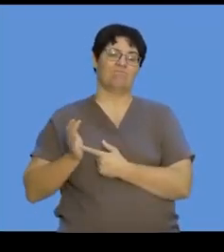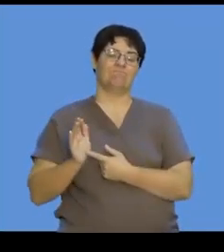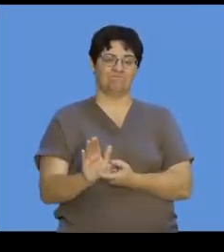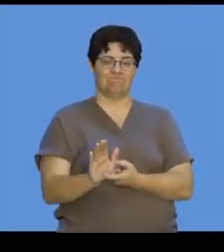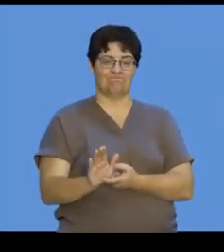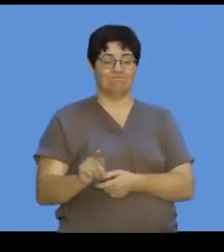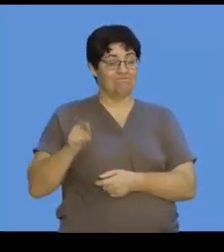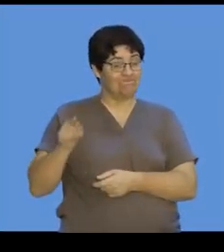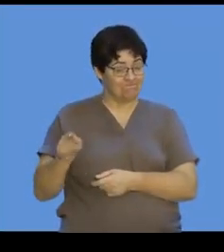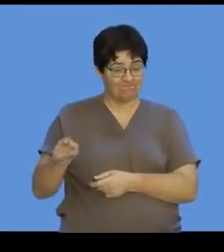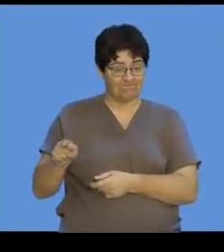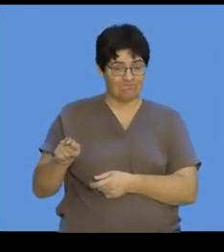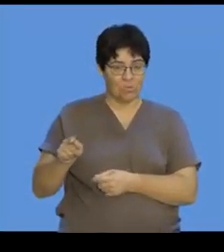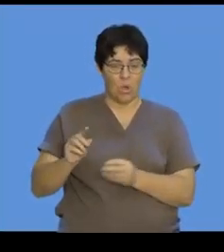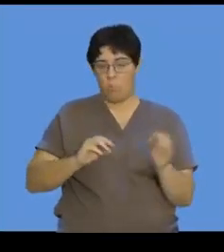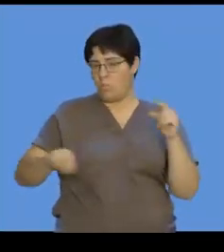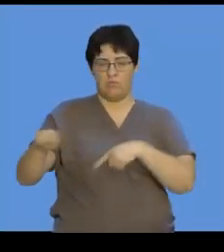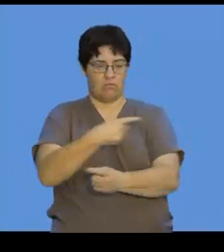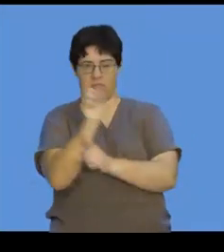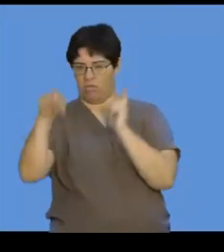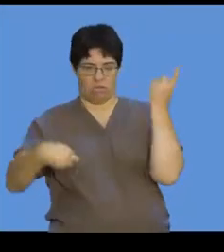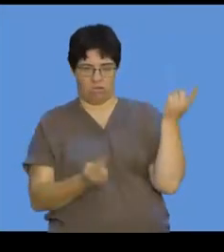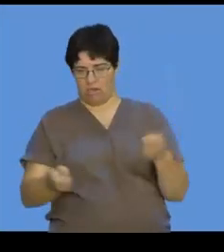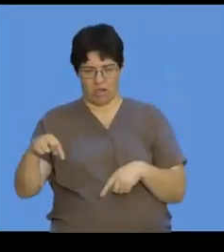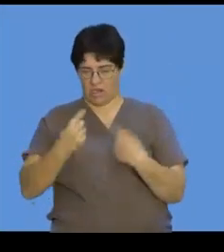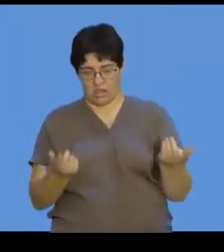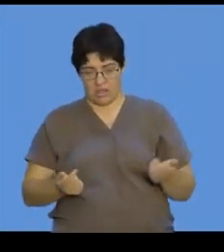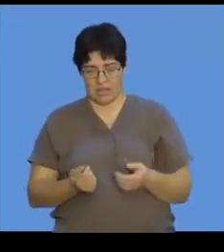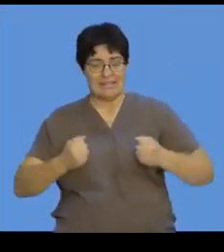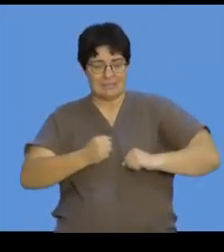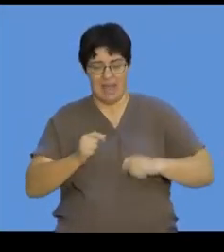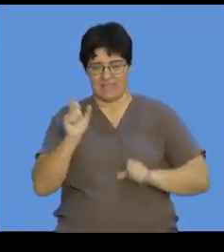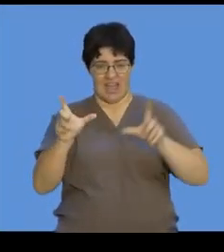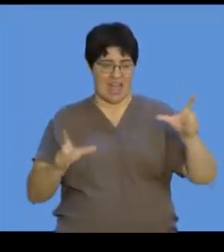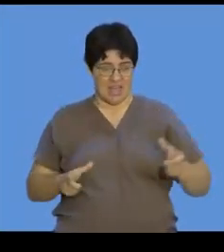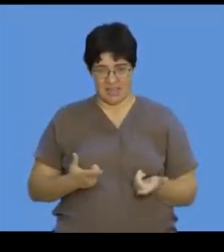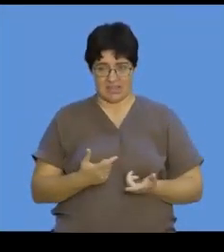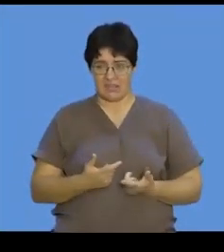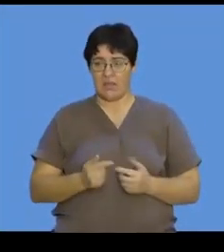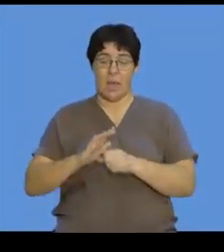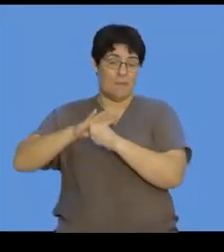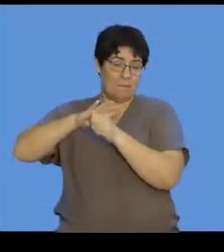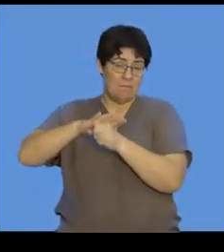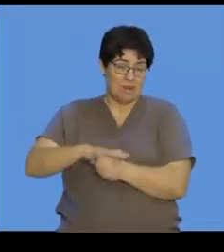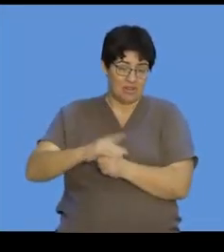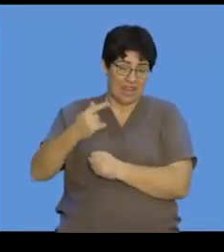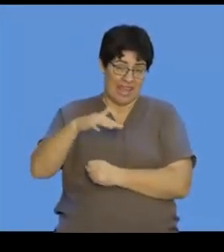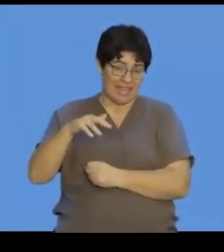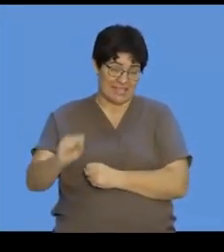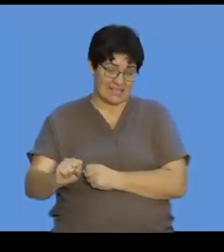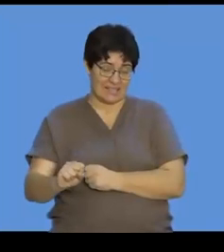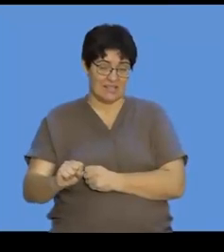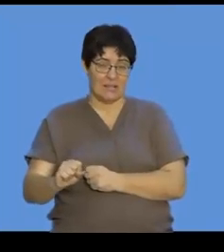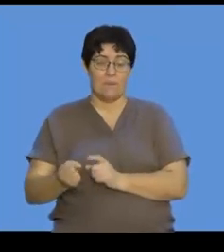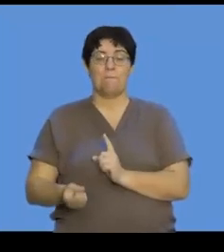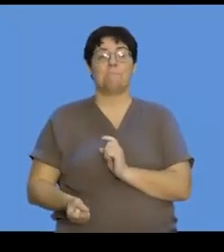these particles are moving haphazard or randomly, they move in all directions, and pressure in a gas is actually, it